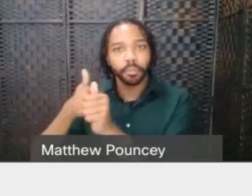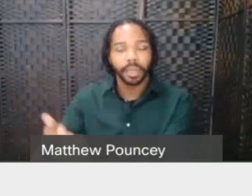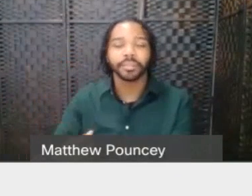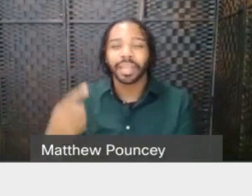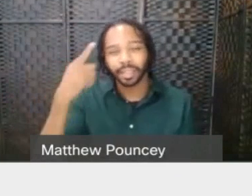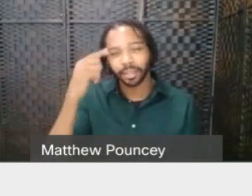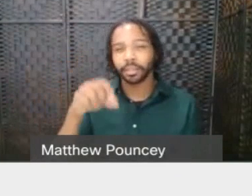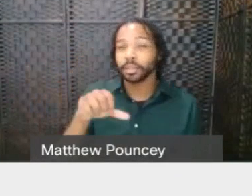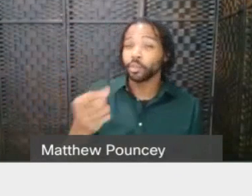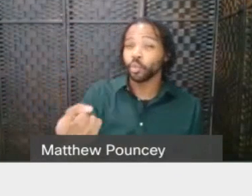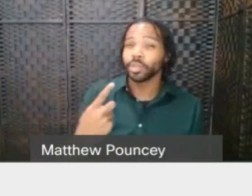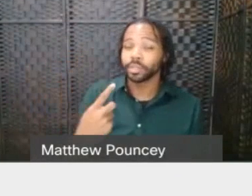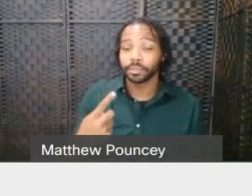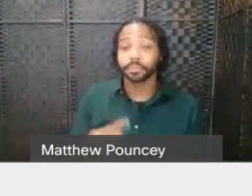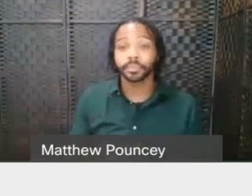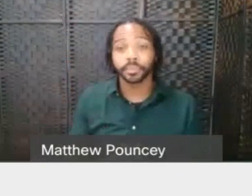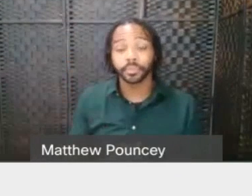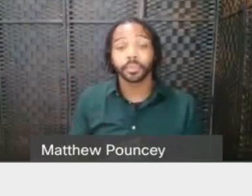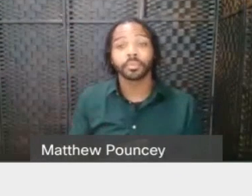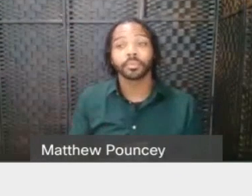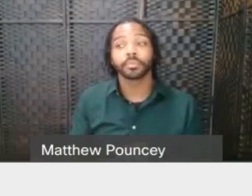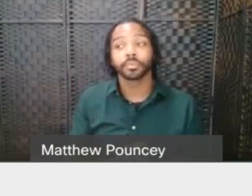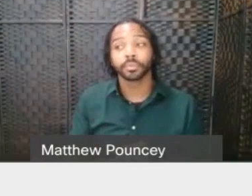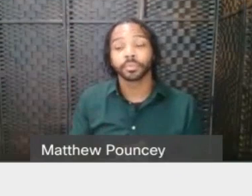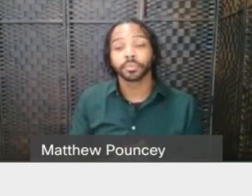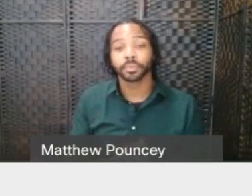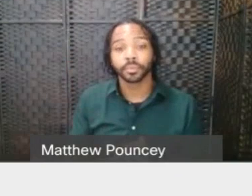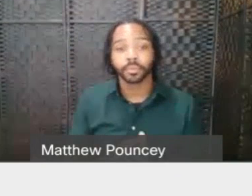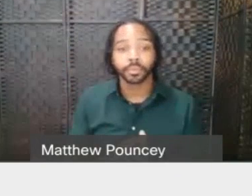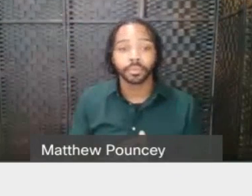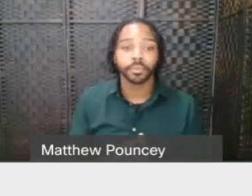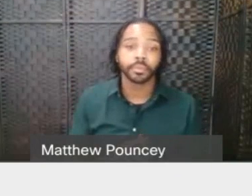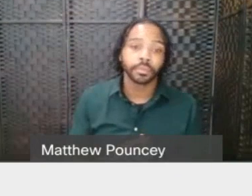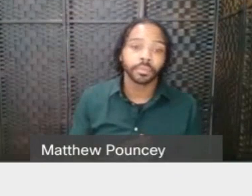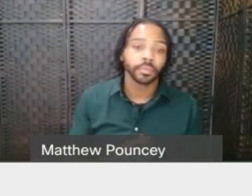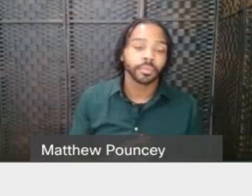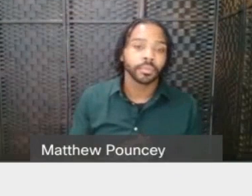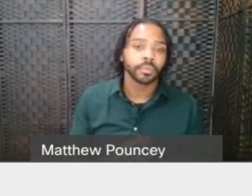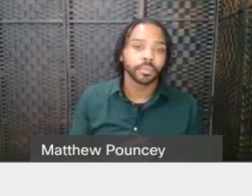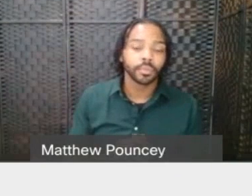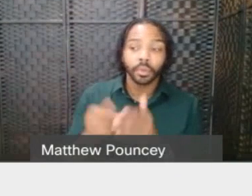question is someone who is in a health occupation who is unlicensed.